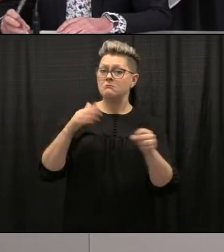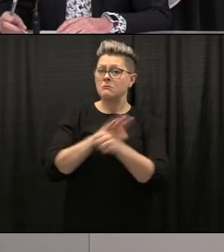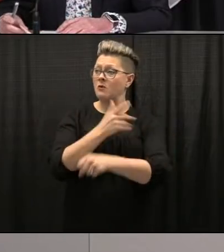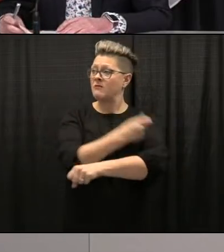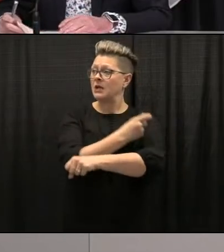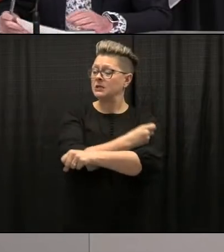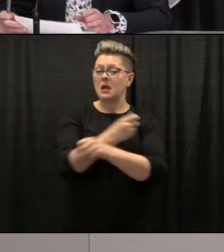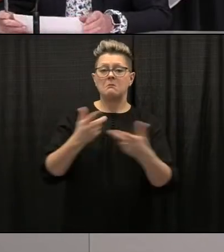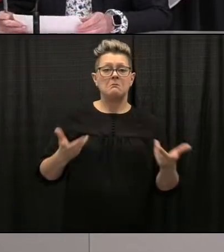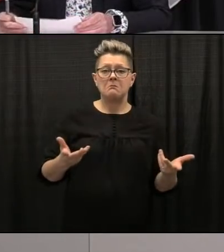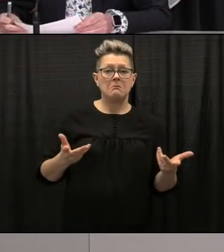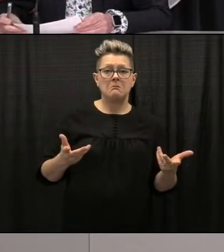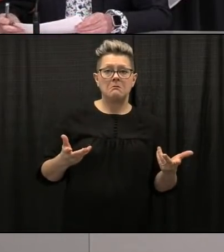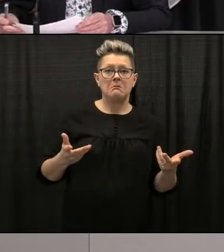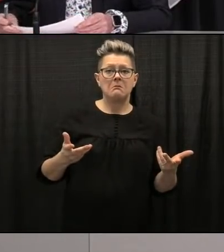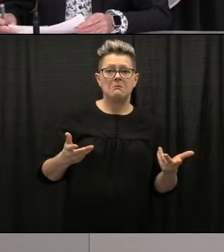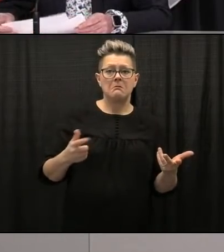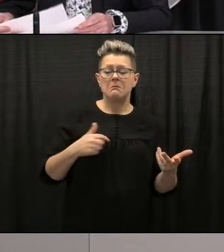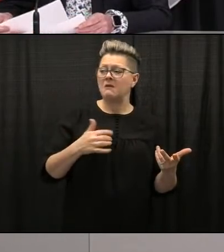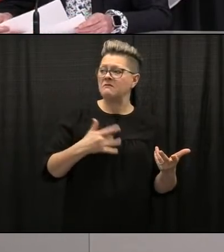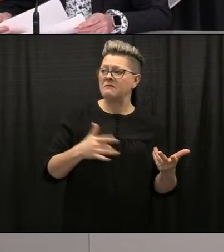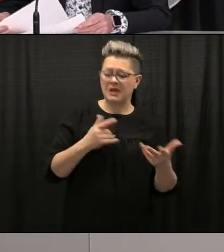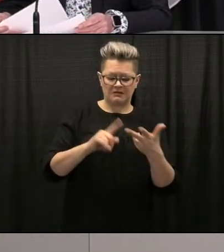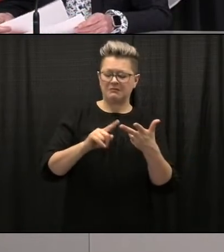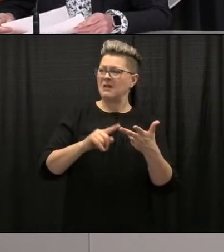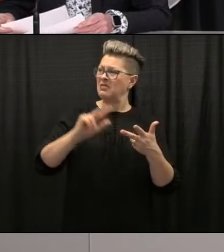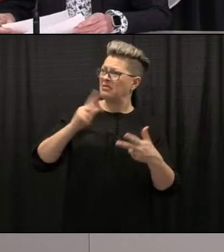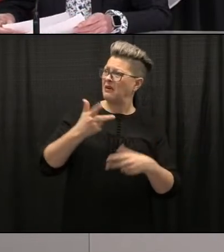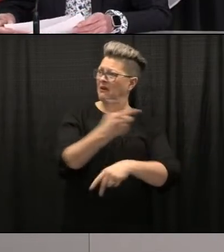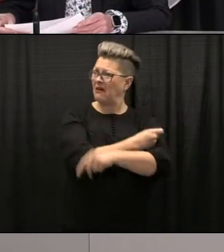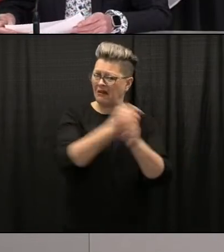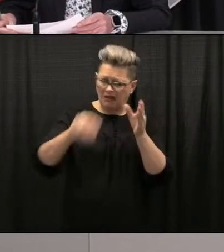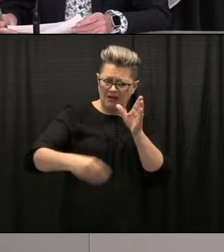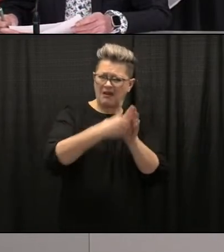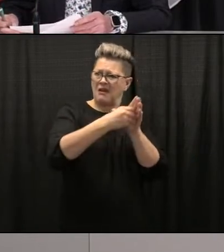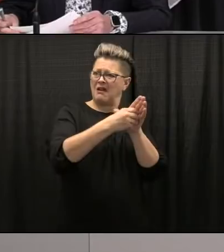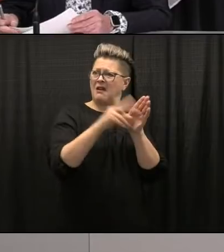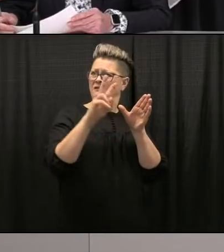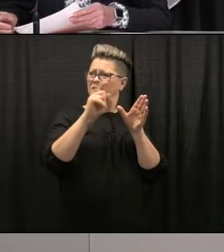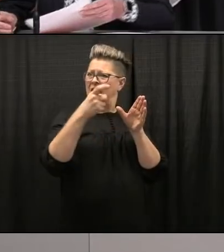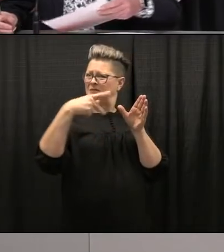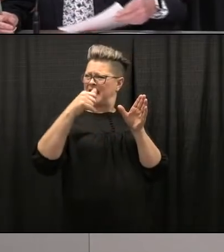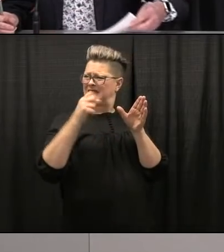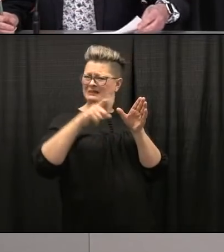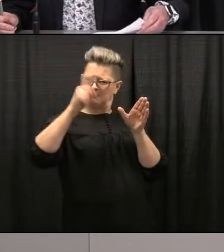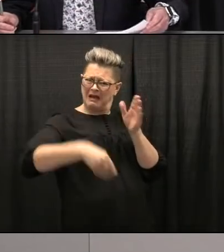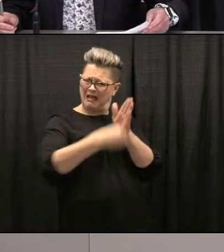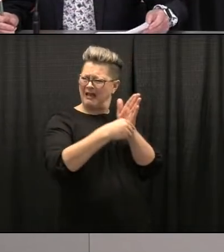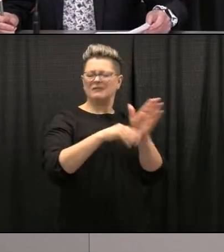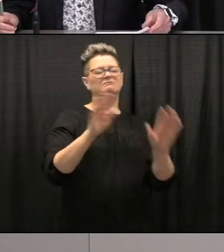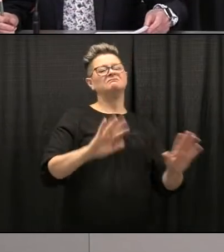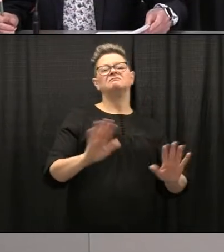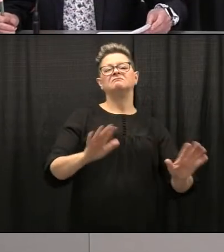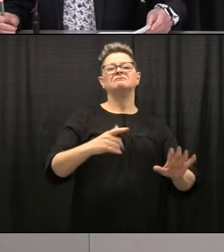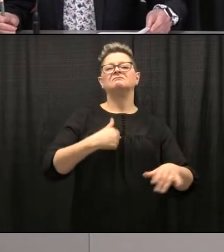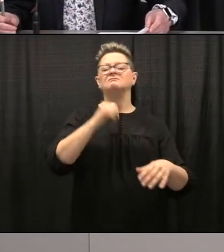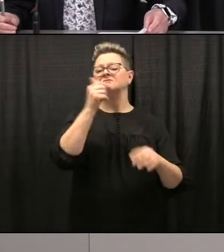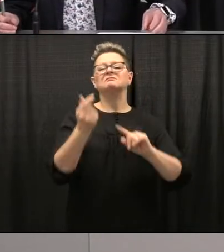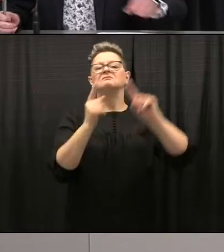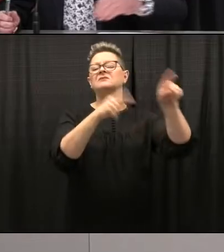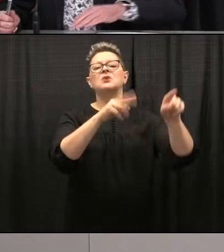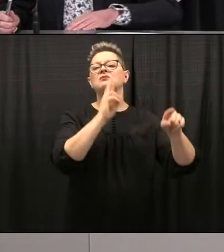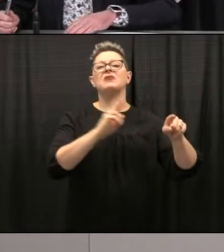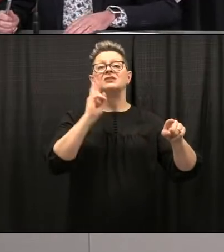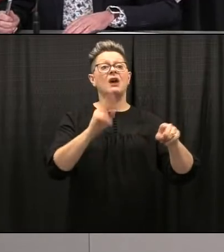week that say they believe it's a step too far and that they will likely not go to any restaurants or places that require